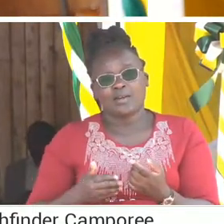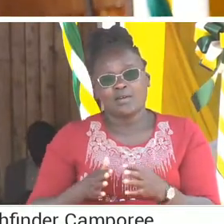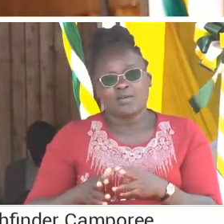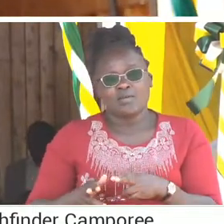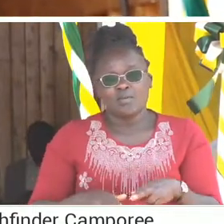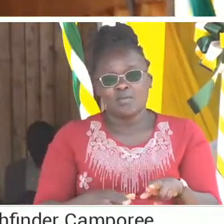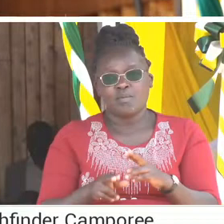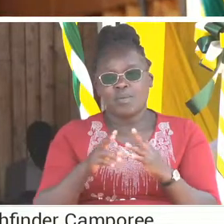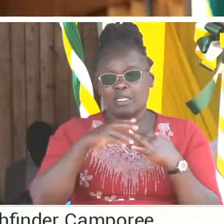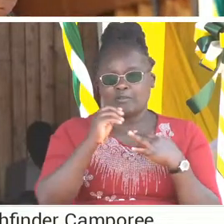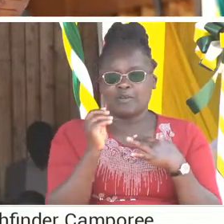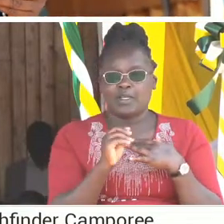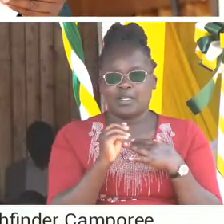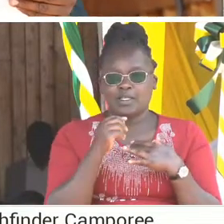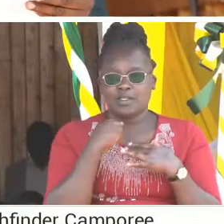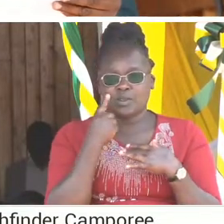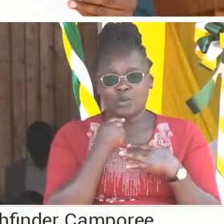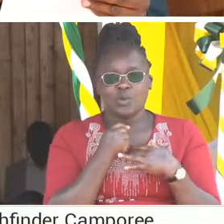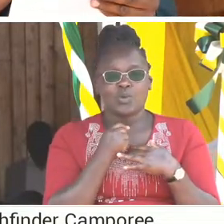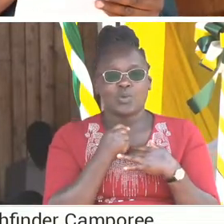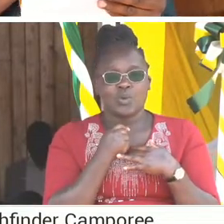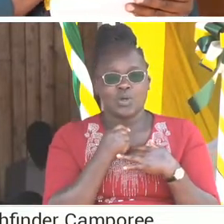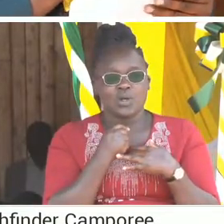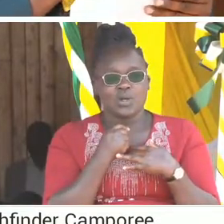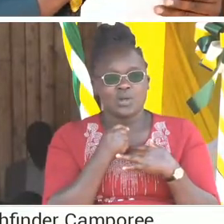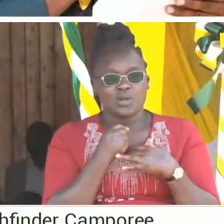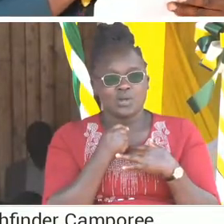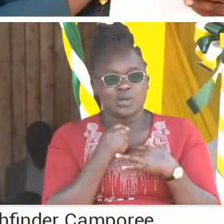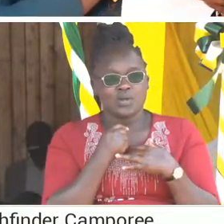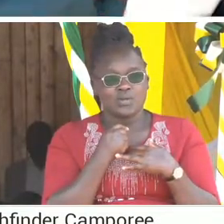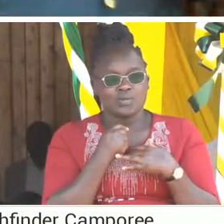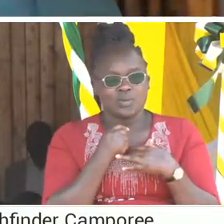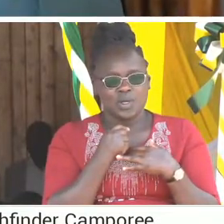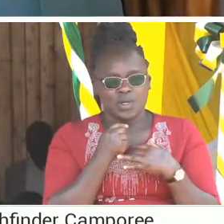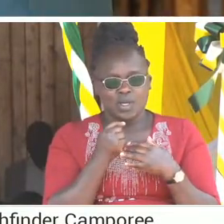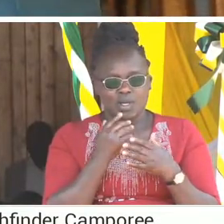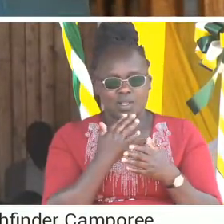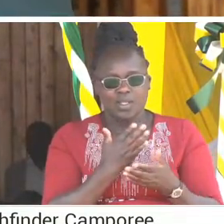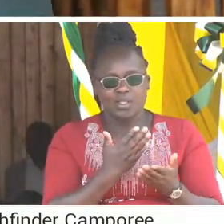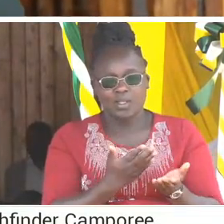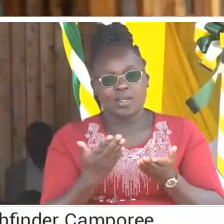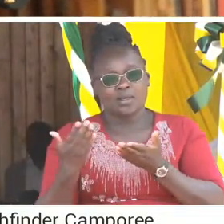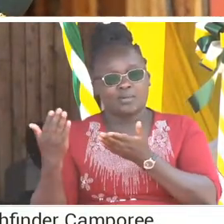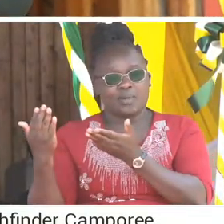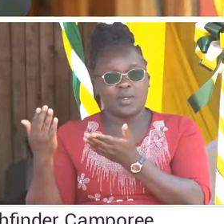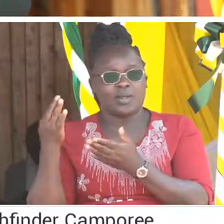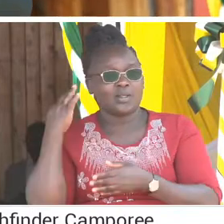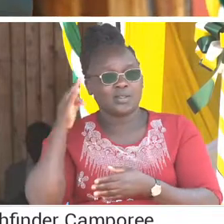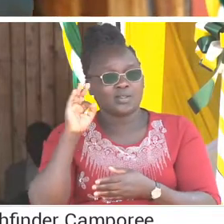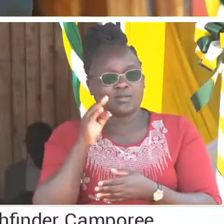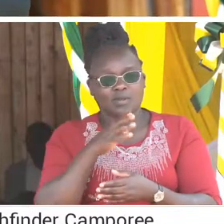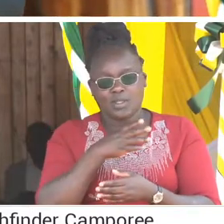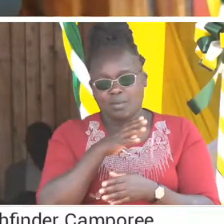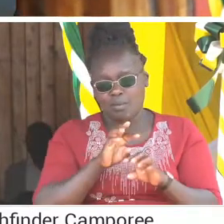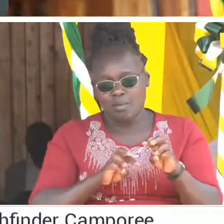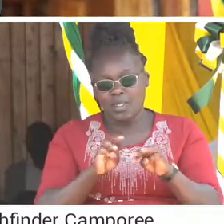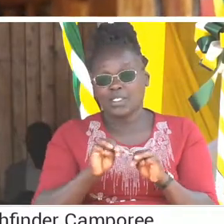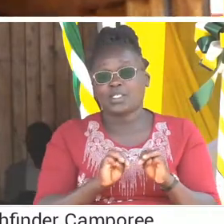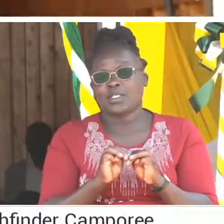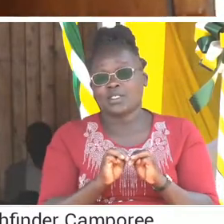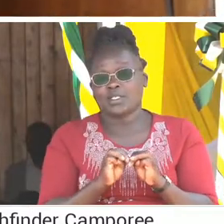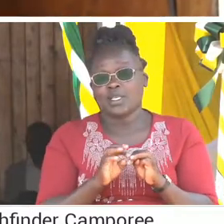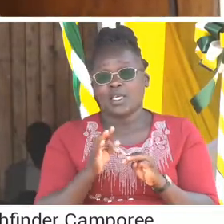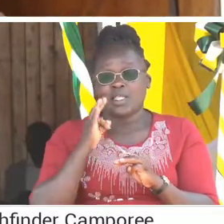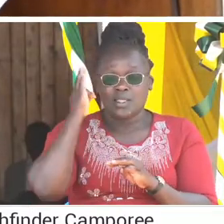who are the bearers of a divine message, the future leaders of our church and communities, you